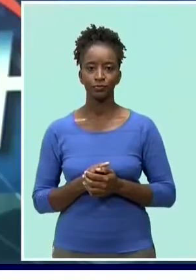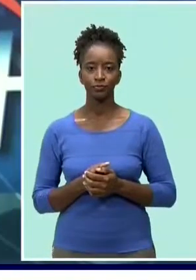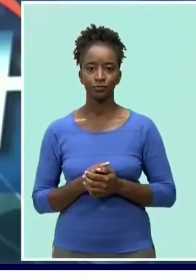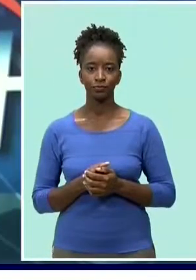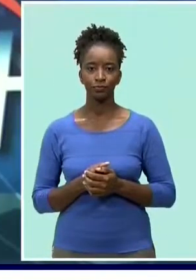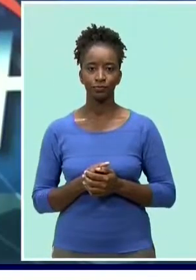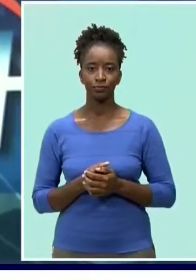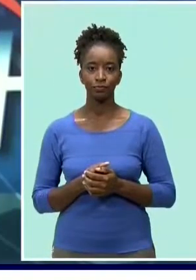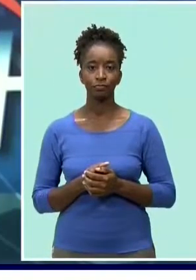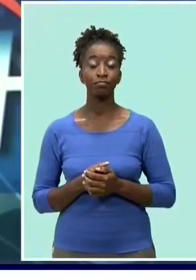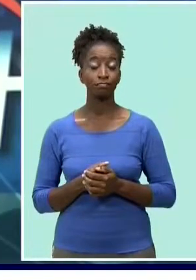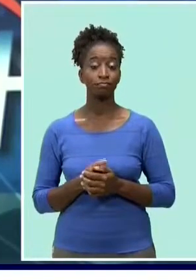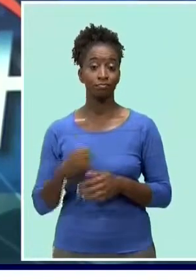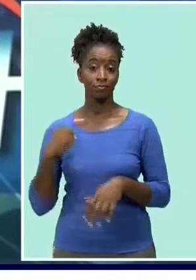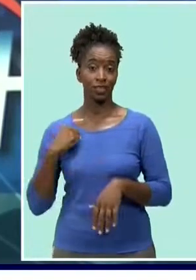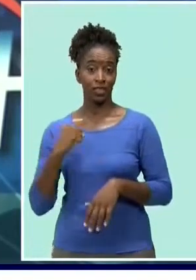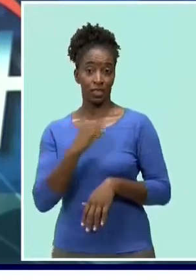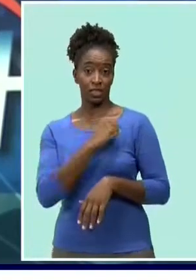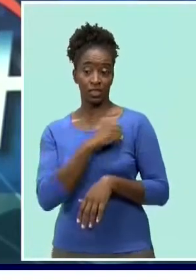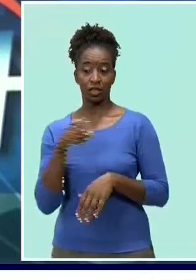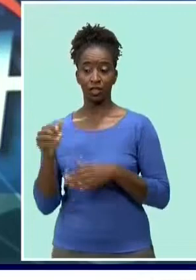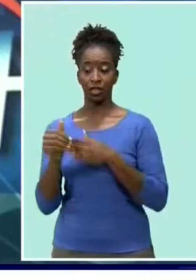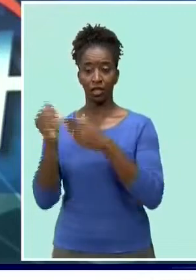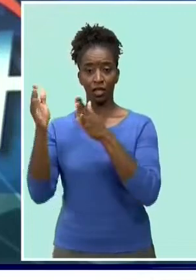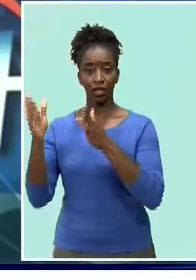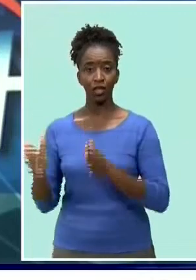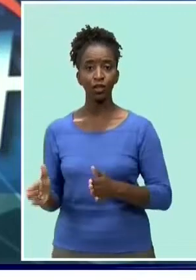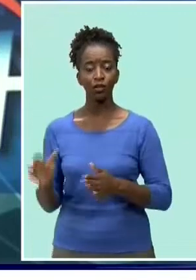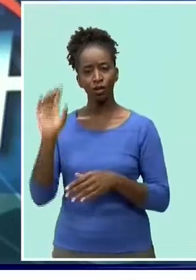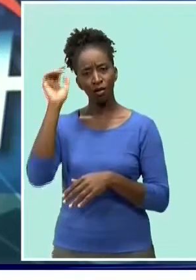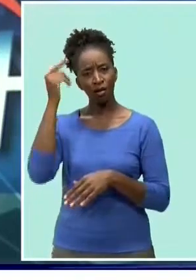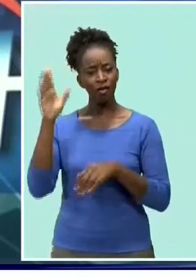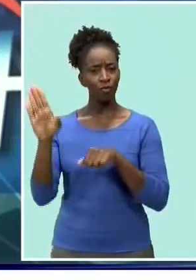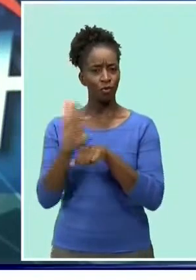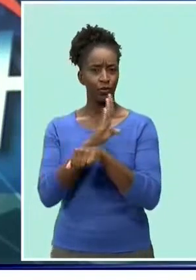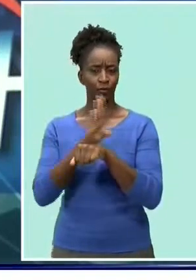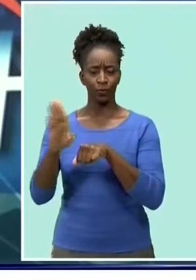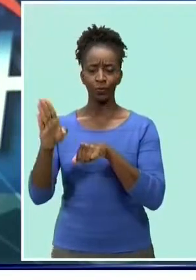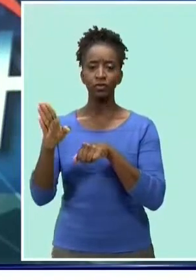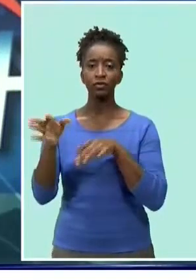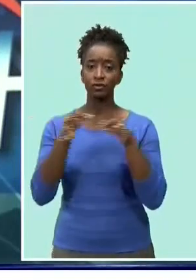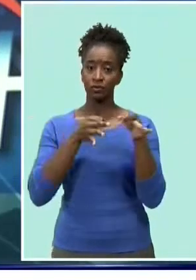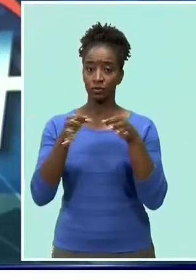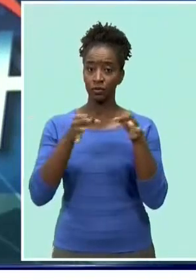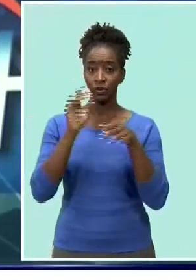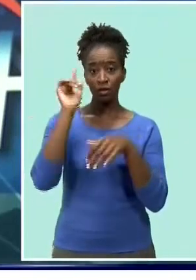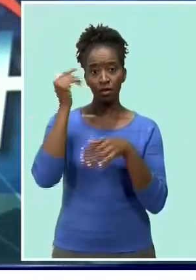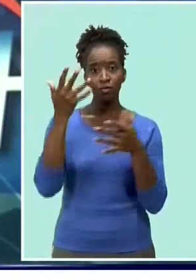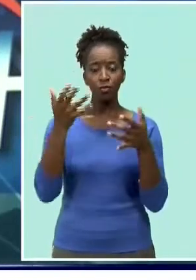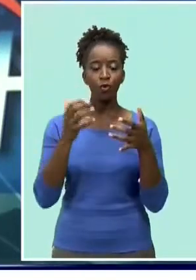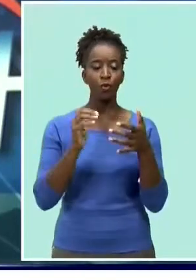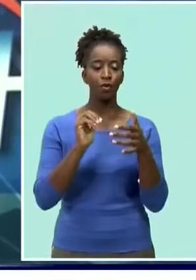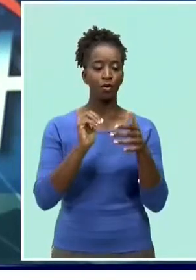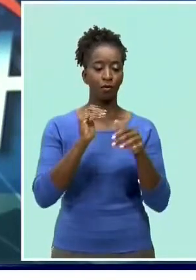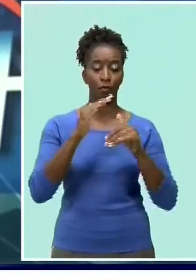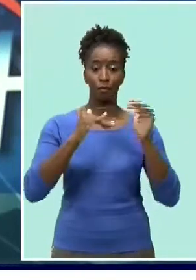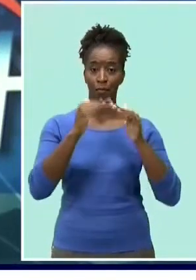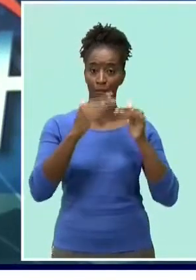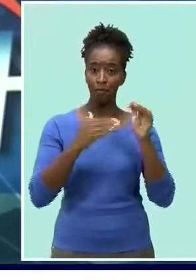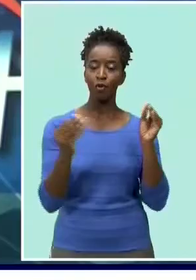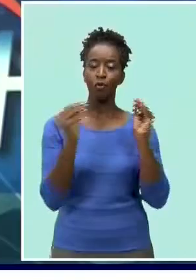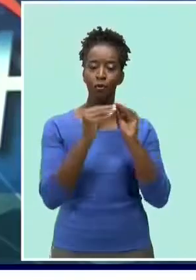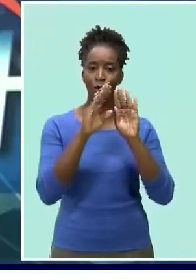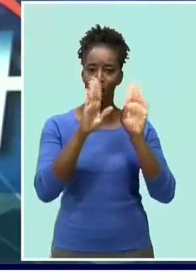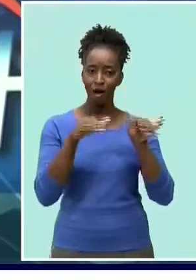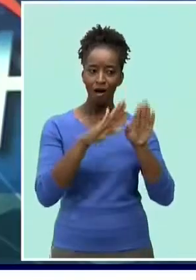from the Senate now, Leader of Government Business, Senator Dr. Jerome Walcott, says government is looking to bring more housing solutions to the parish of St.